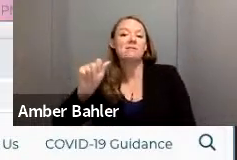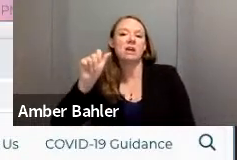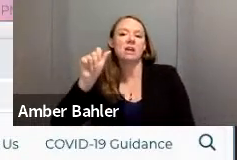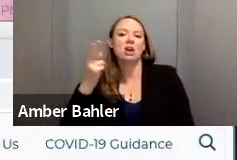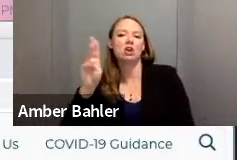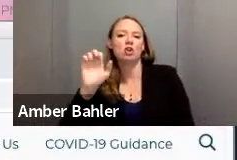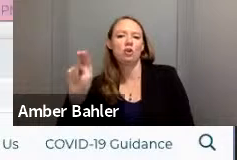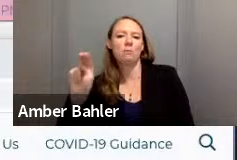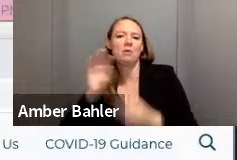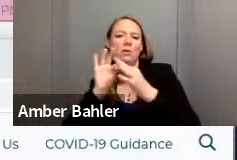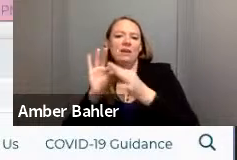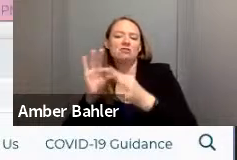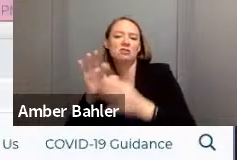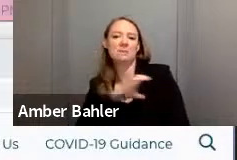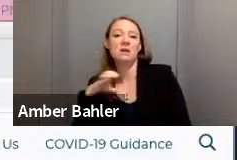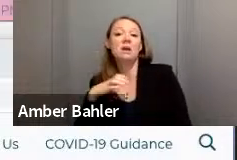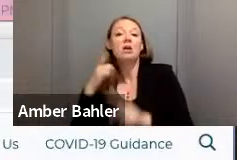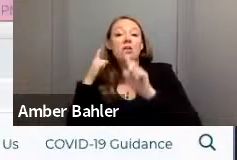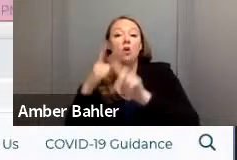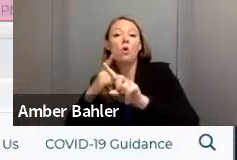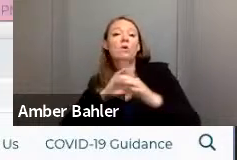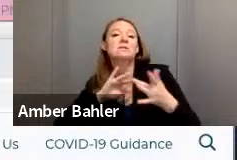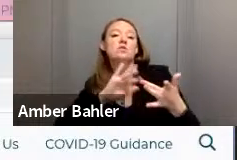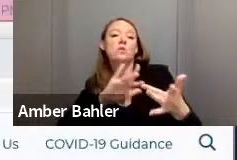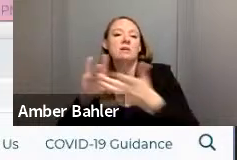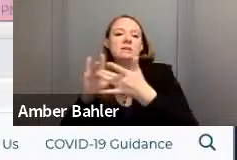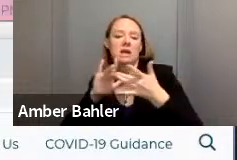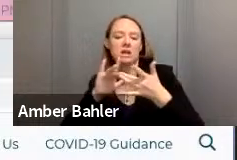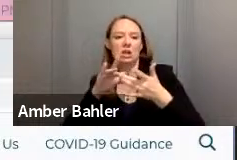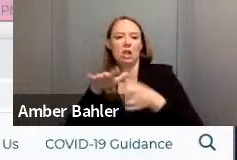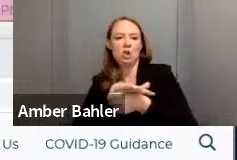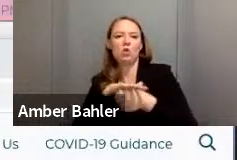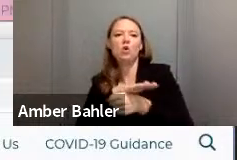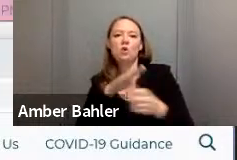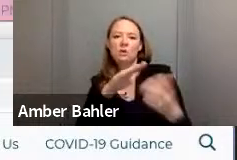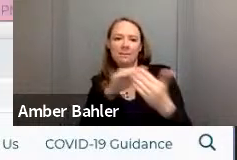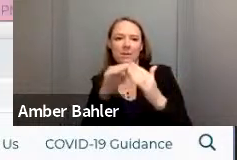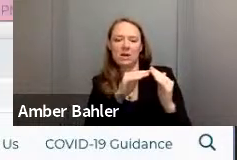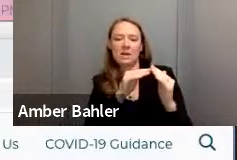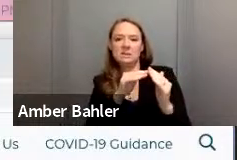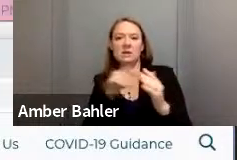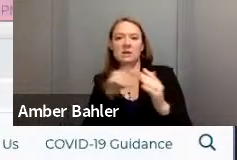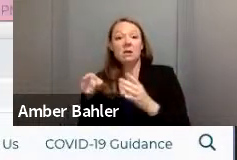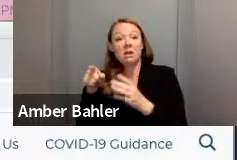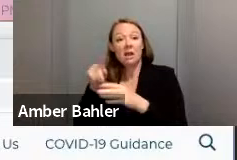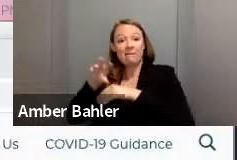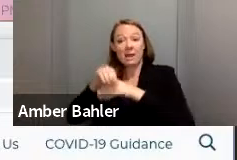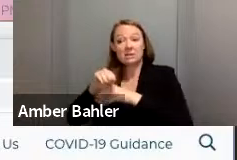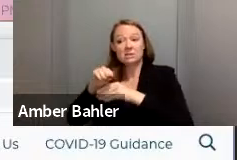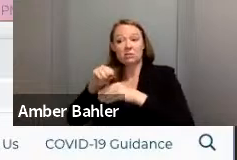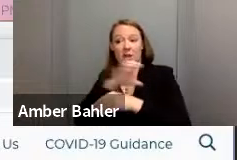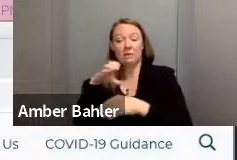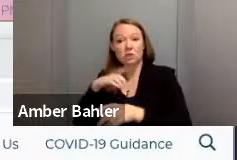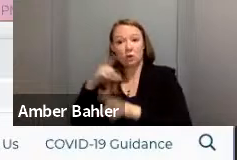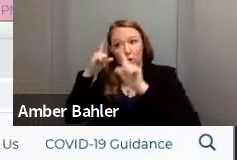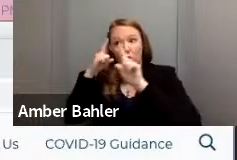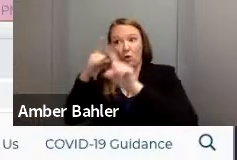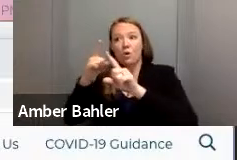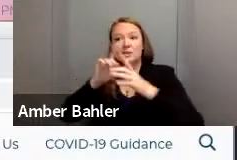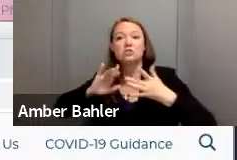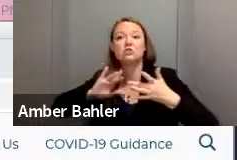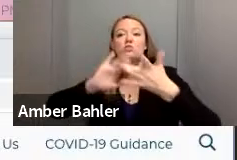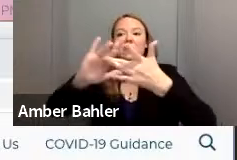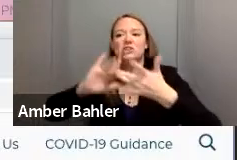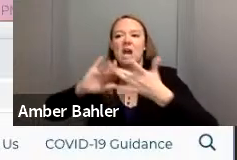It's an effort to reach local communities. They are created to reach out to the community to get a